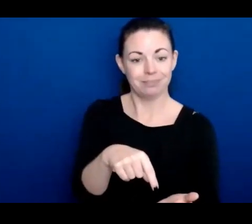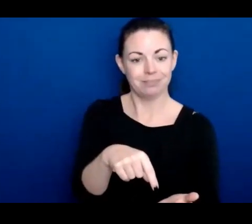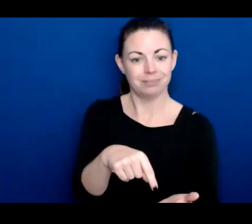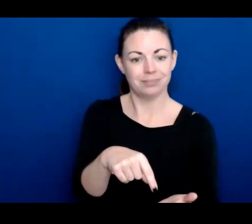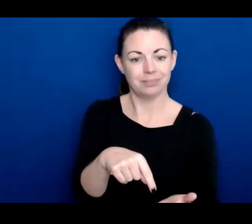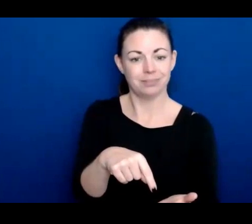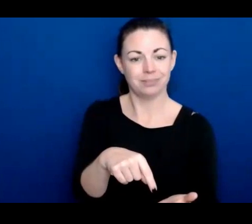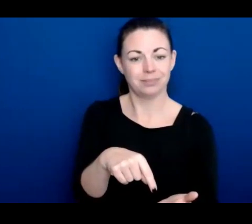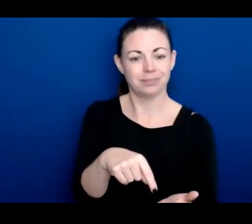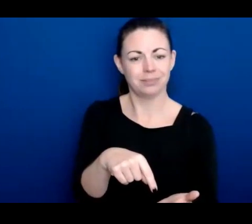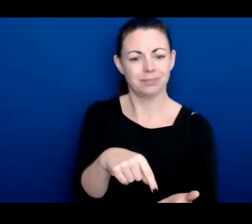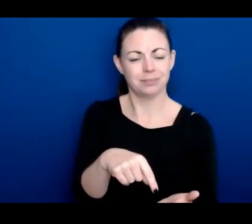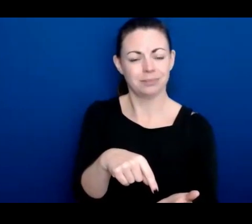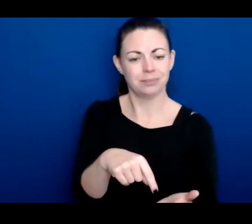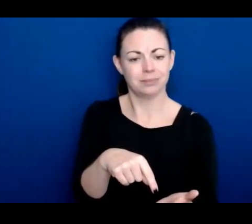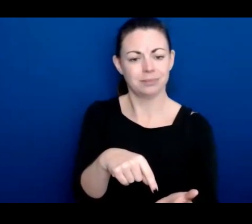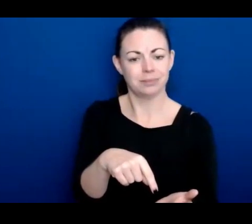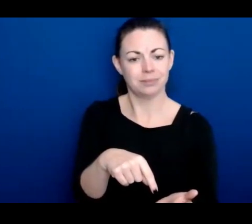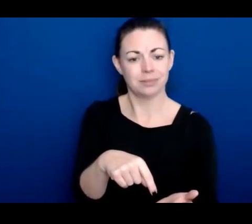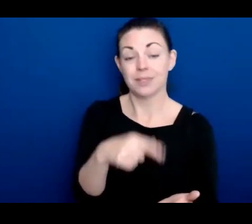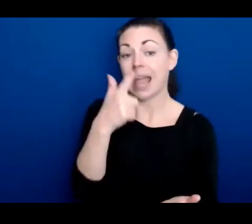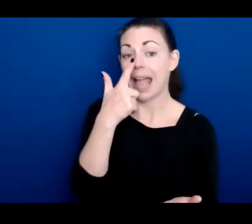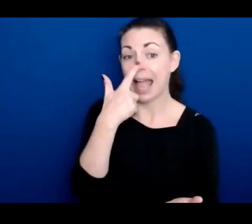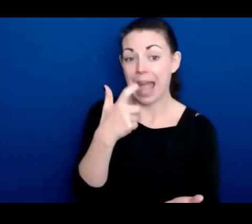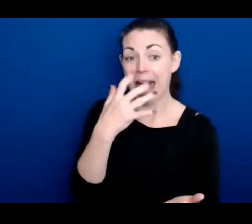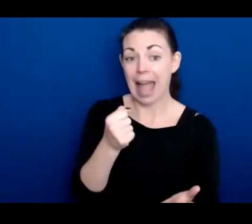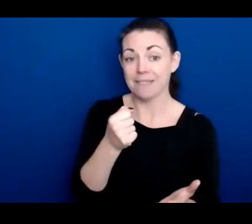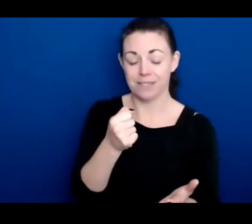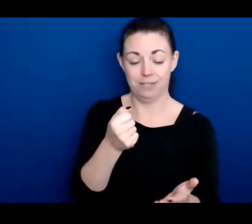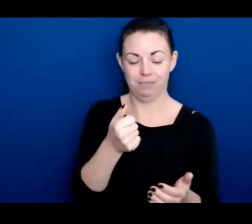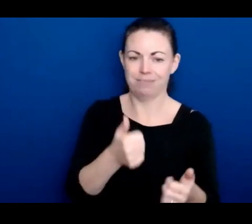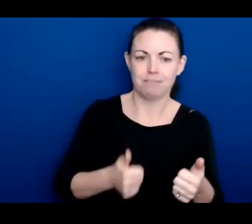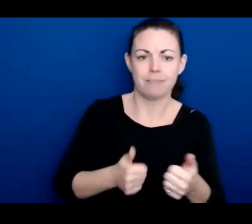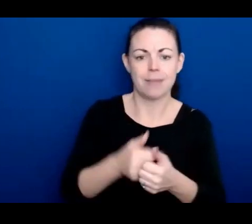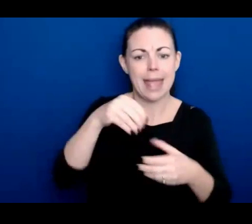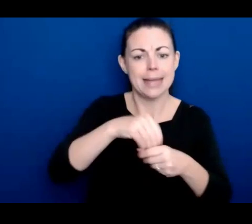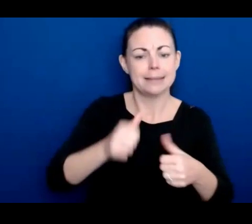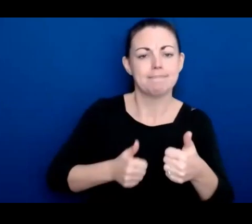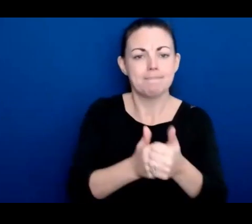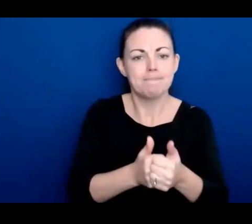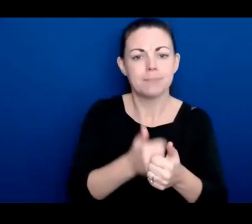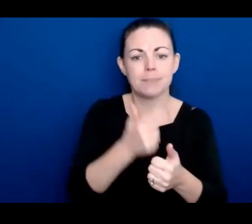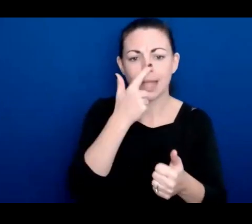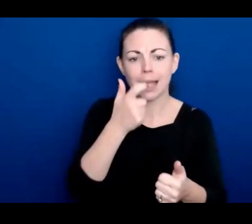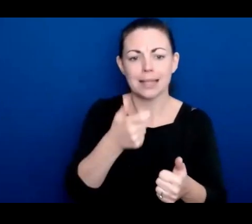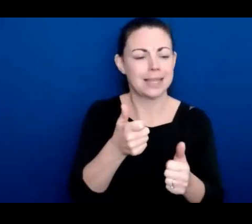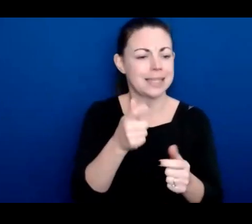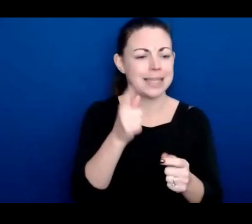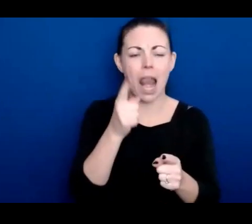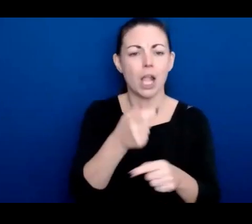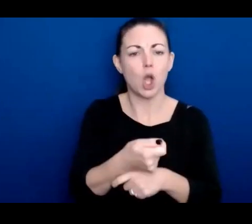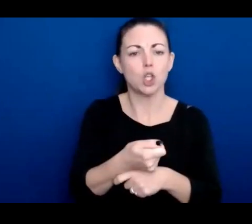on, and it changes its microphone. It's got a built-in accelerometer, so basically it goes more like a torch beam pickup, if you